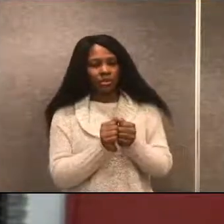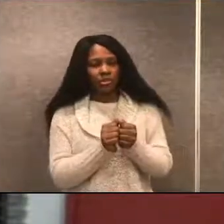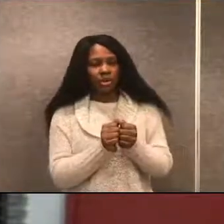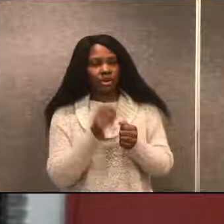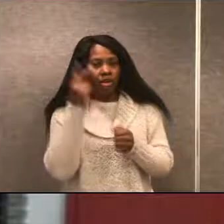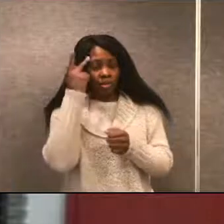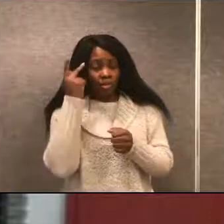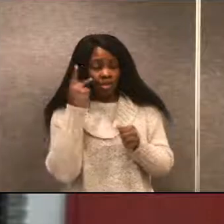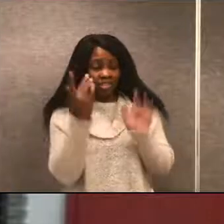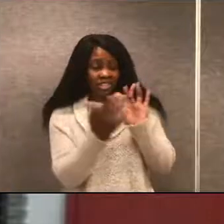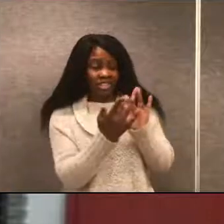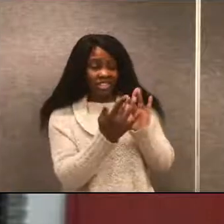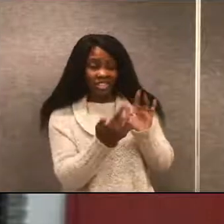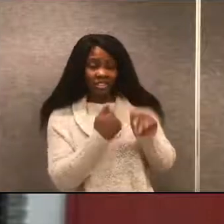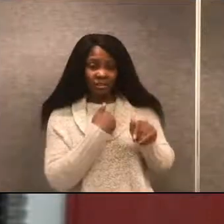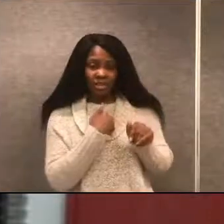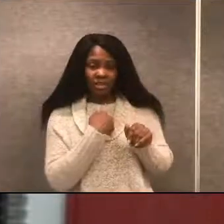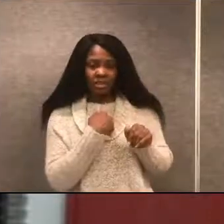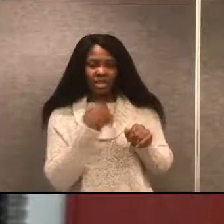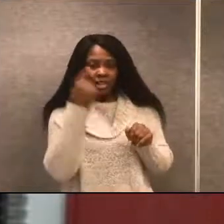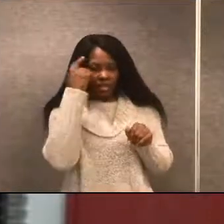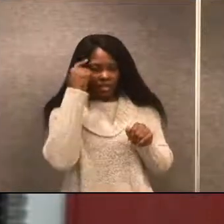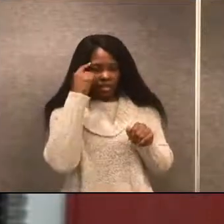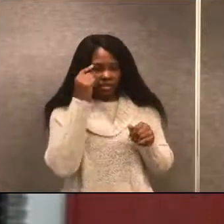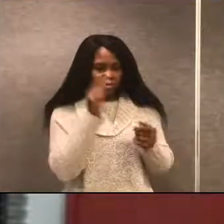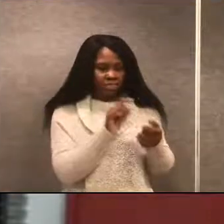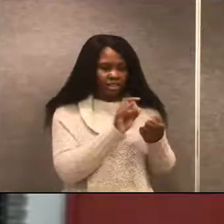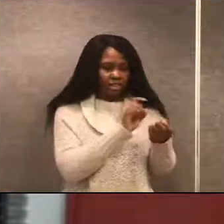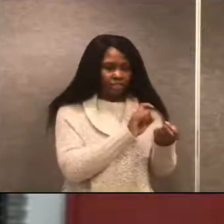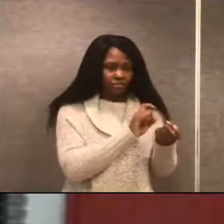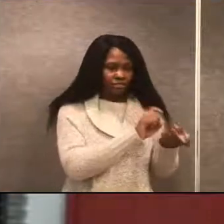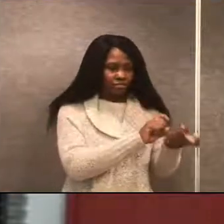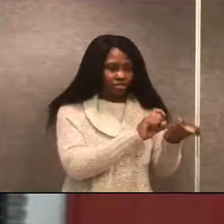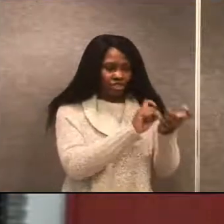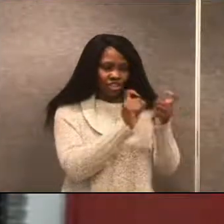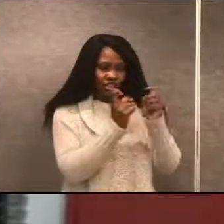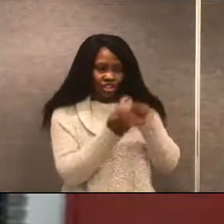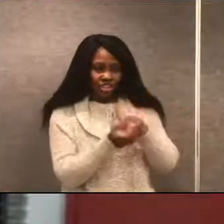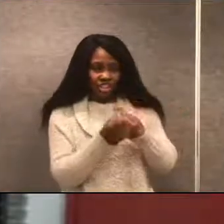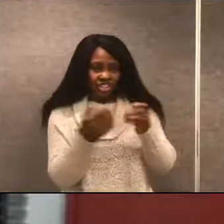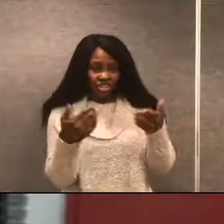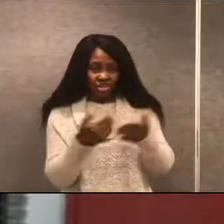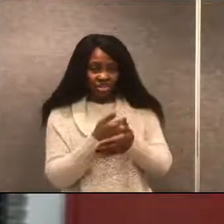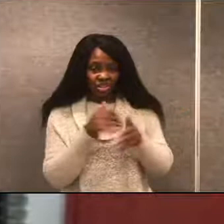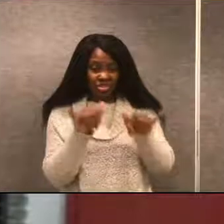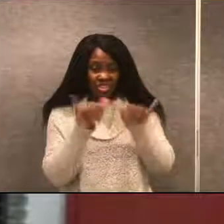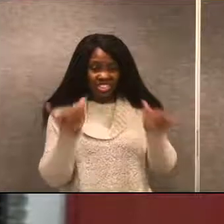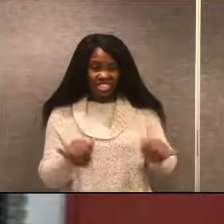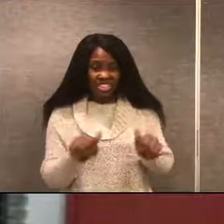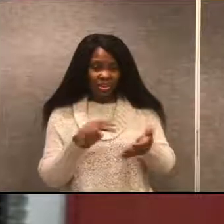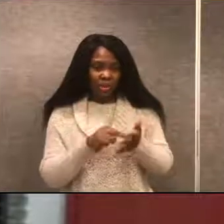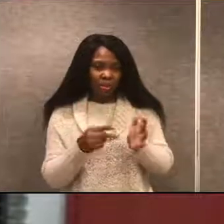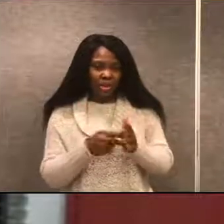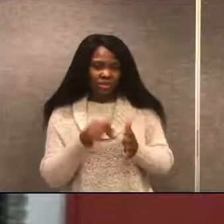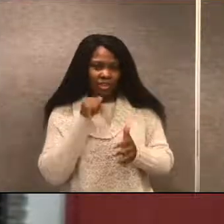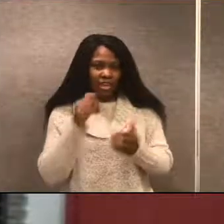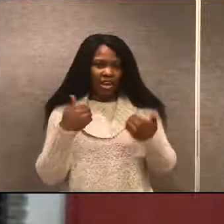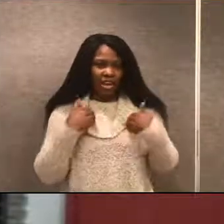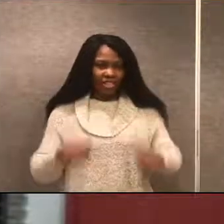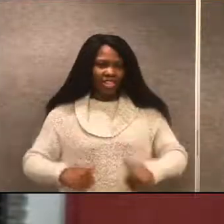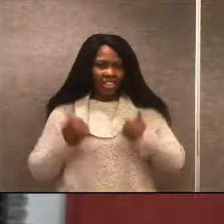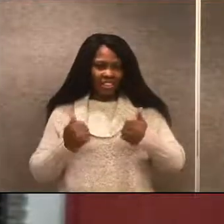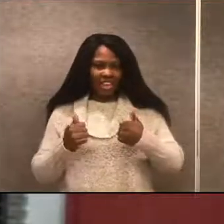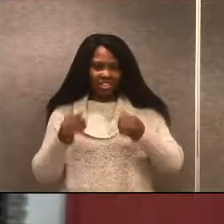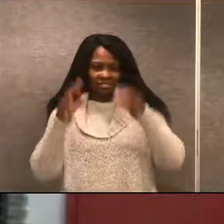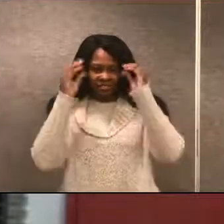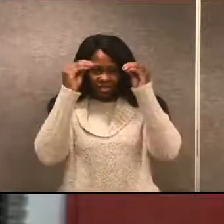thought that going from Google Classroom to Schoology means that, oh, we're not going to have live instruction. That same link can be placed